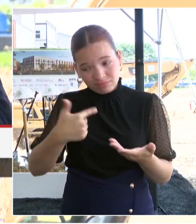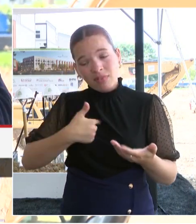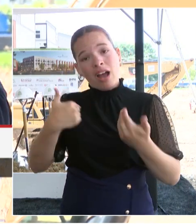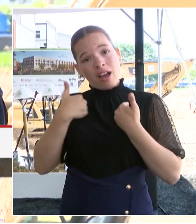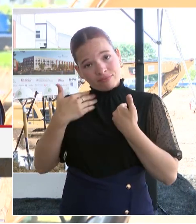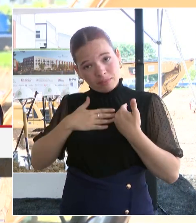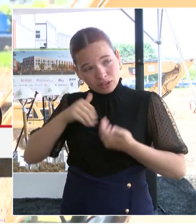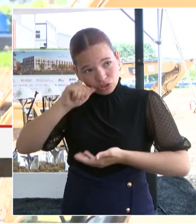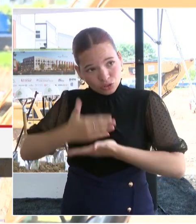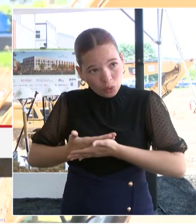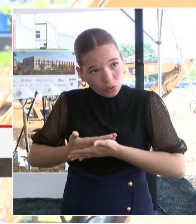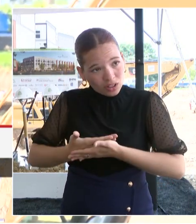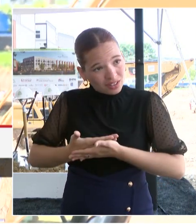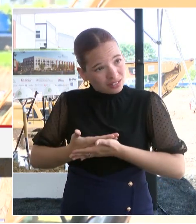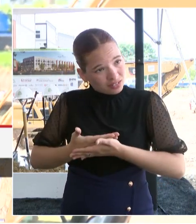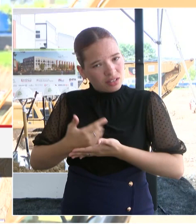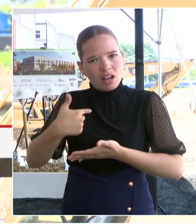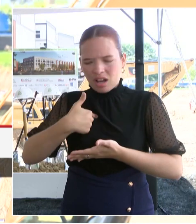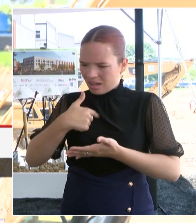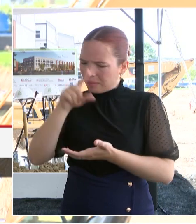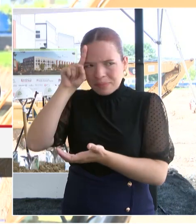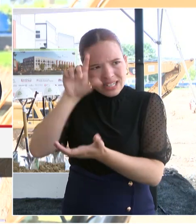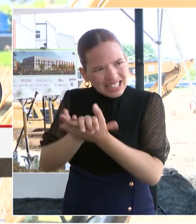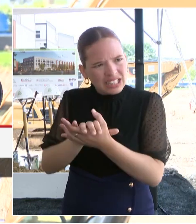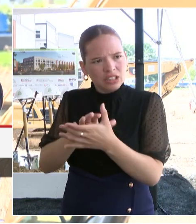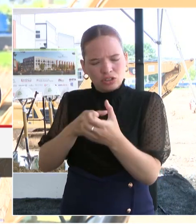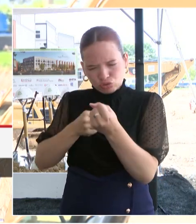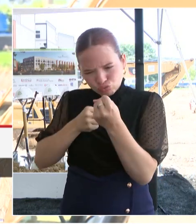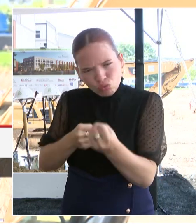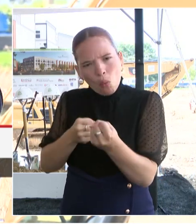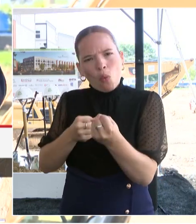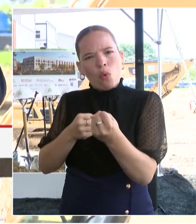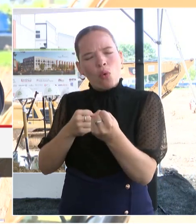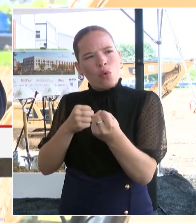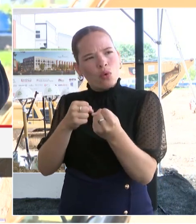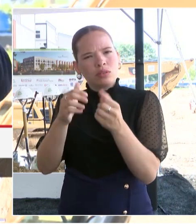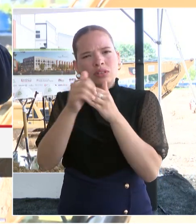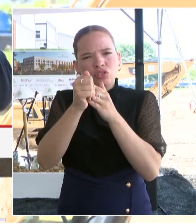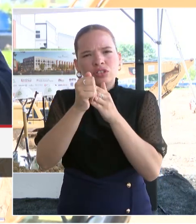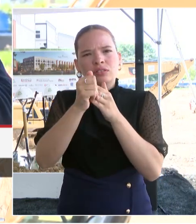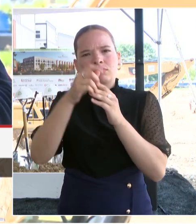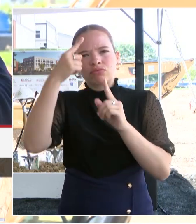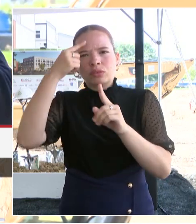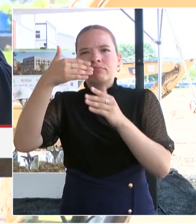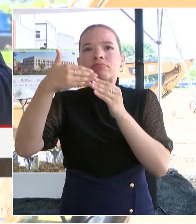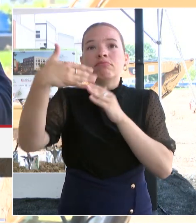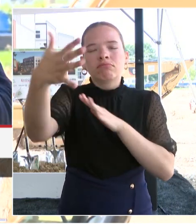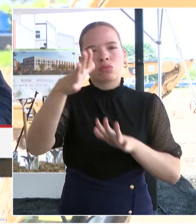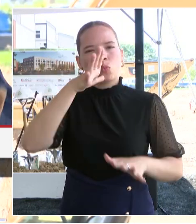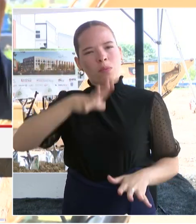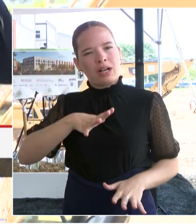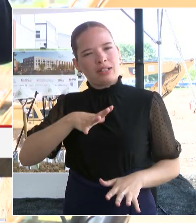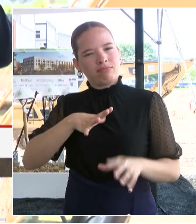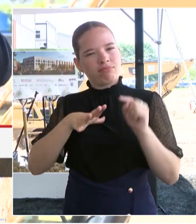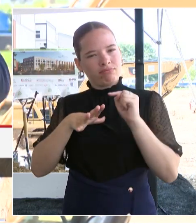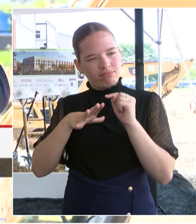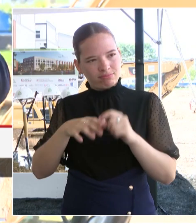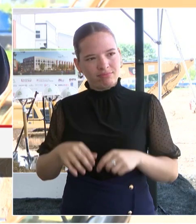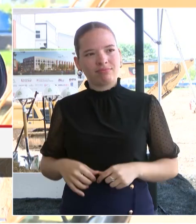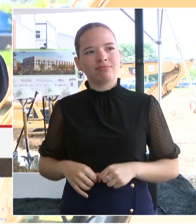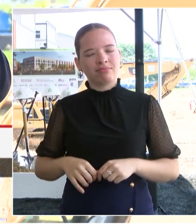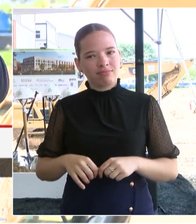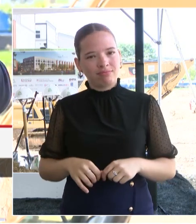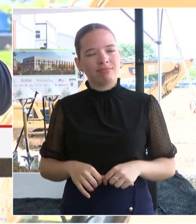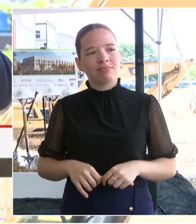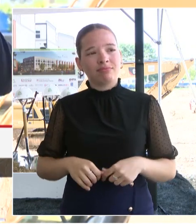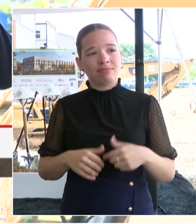female. And I just want to take a quick note, right? So obviously, our dear mayor, Mayor Bowser, Councilmember